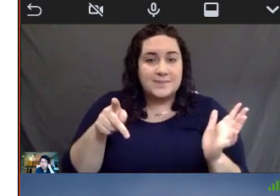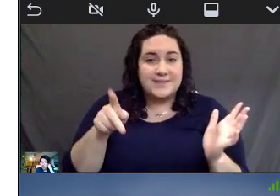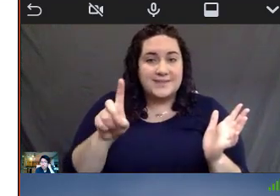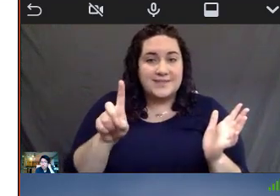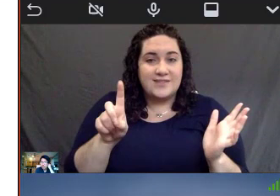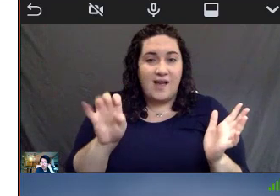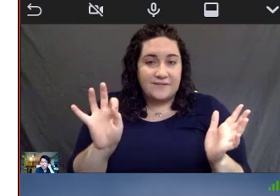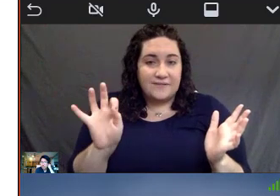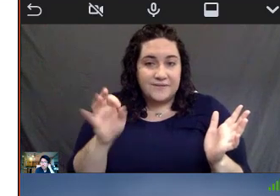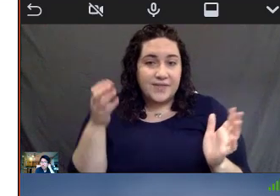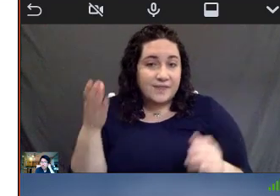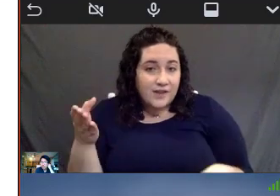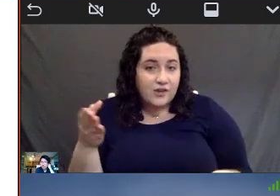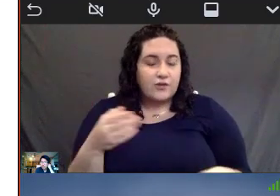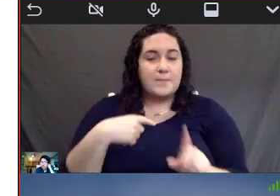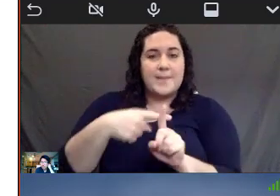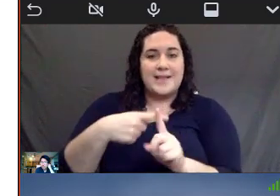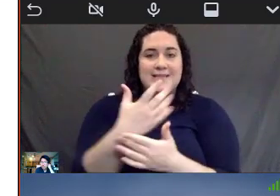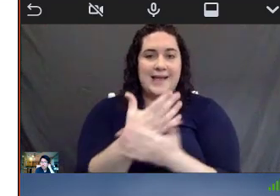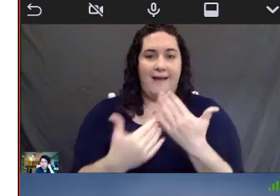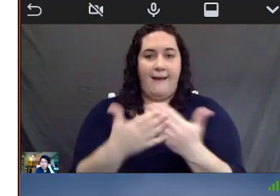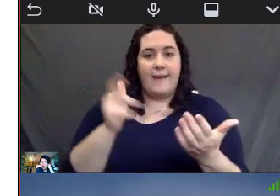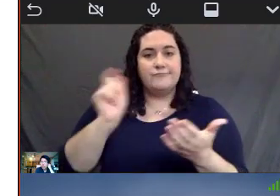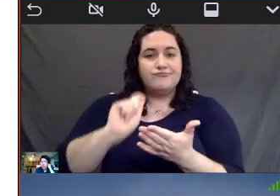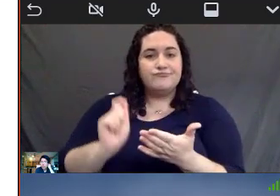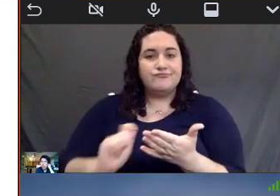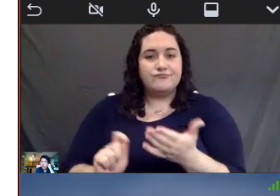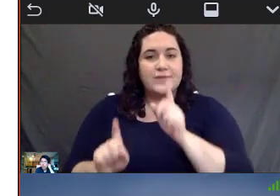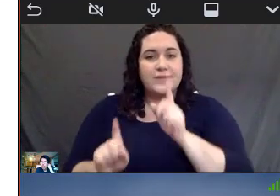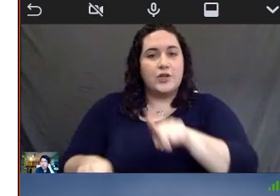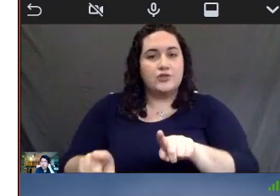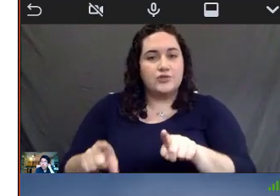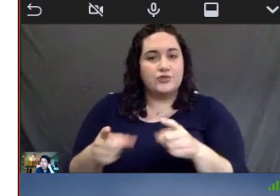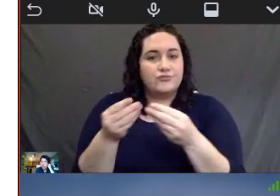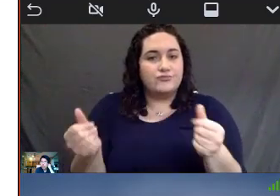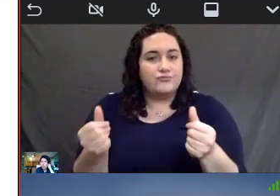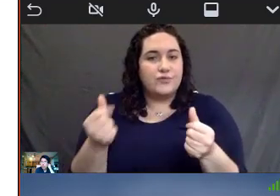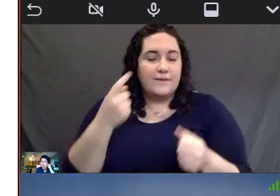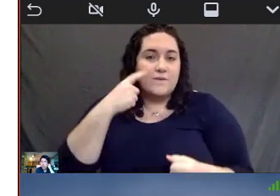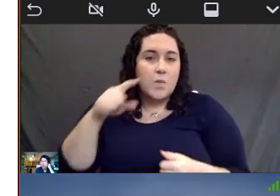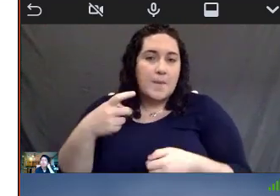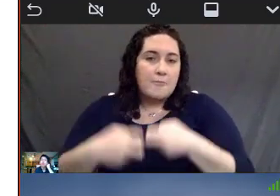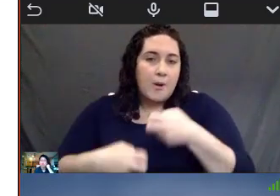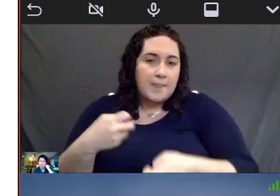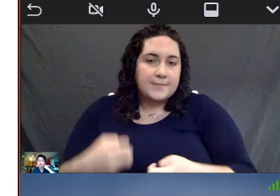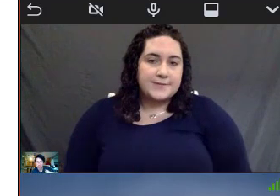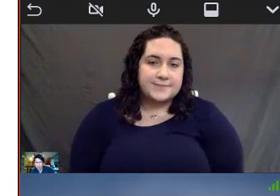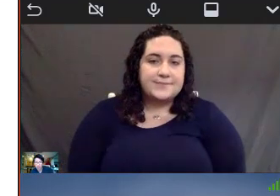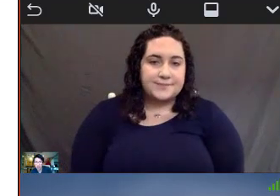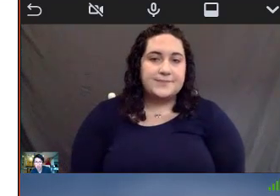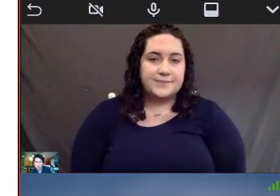handwritten solutions of the problems, as well as sort of the PDF notes, which are also detailed solutions to the problems.